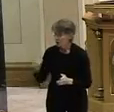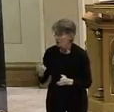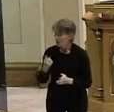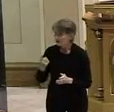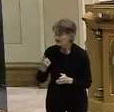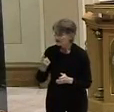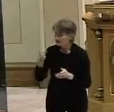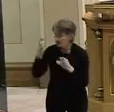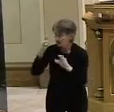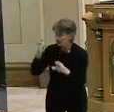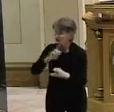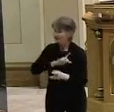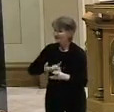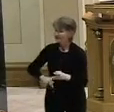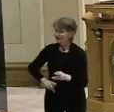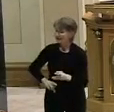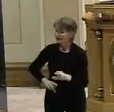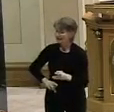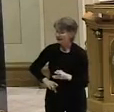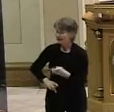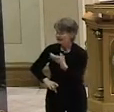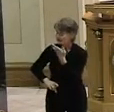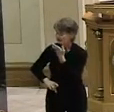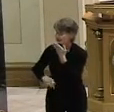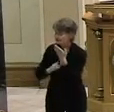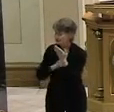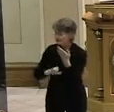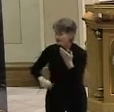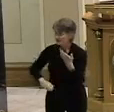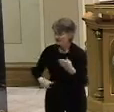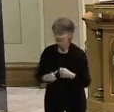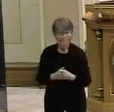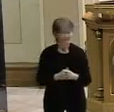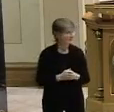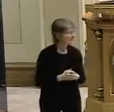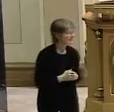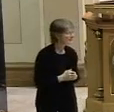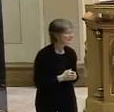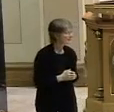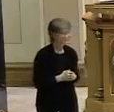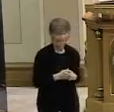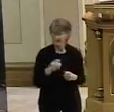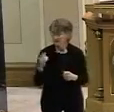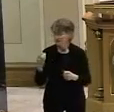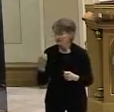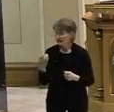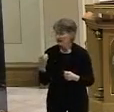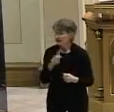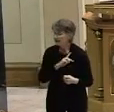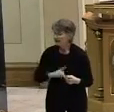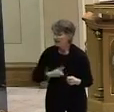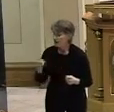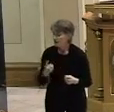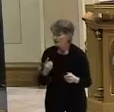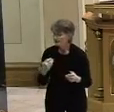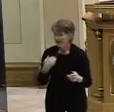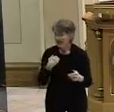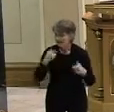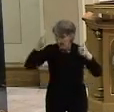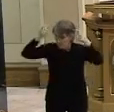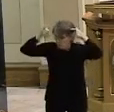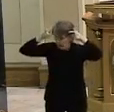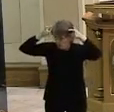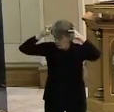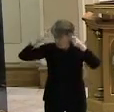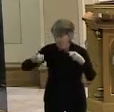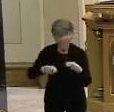the statue, children, is there's three things that always a king has. A king has a crown,